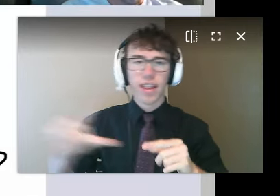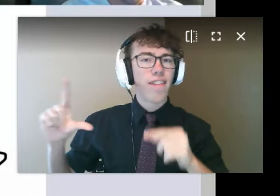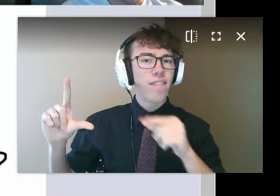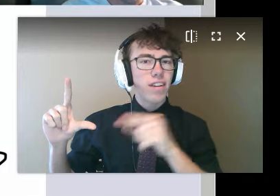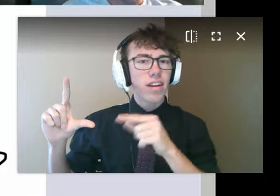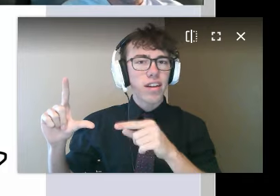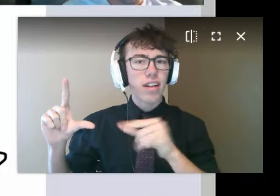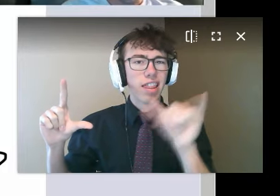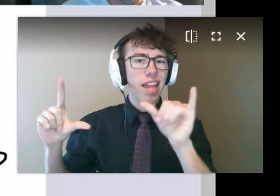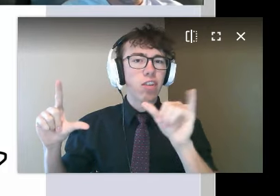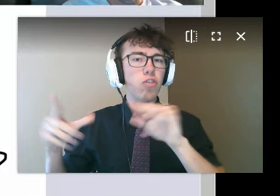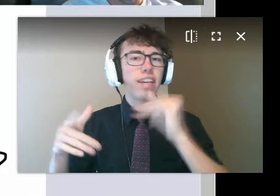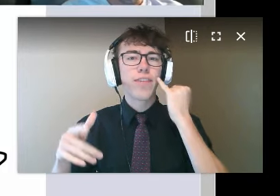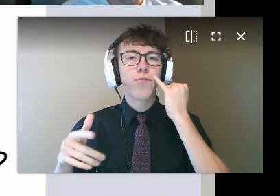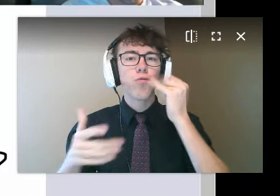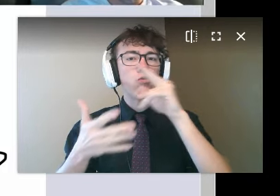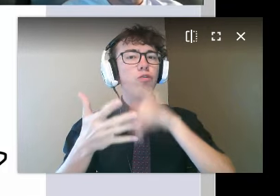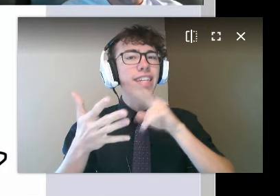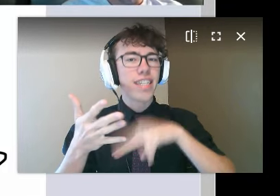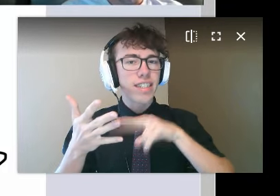to right.